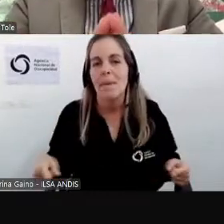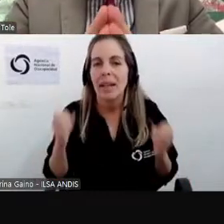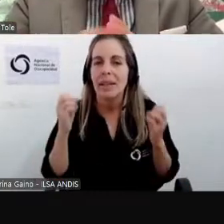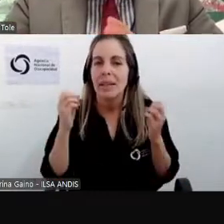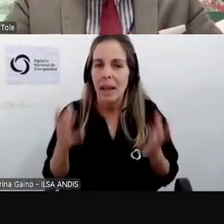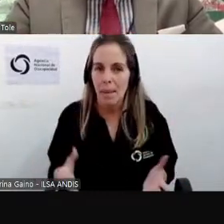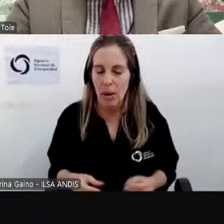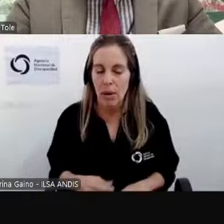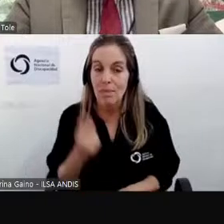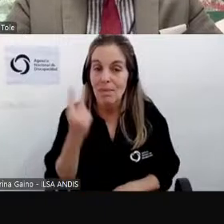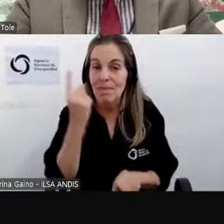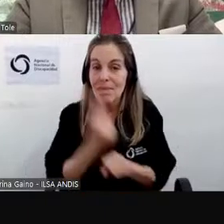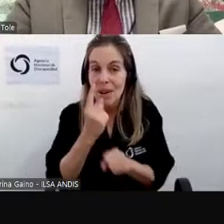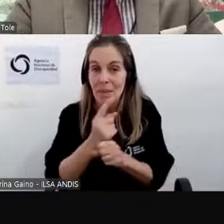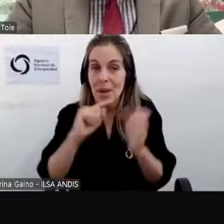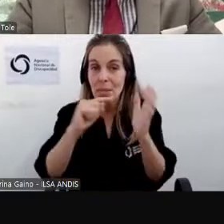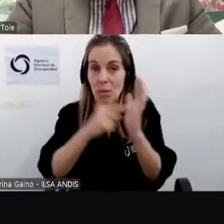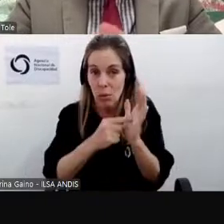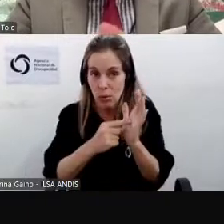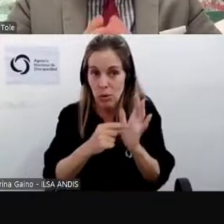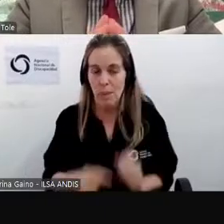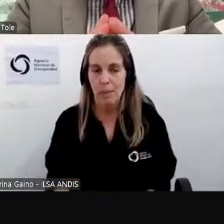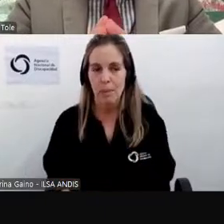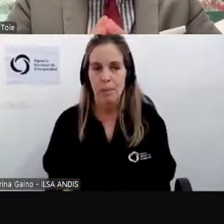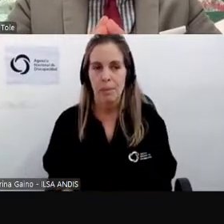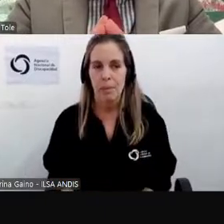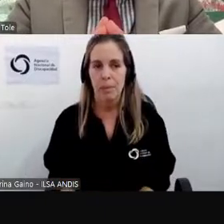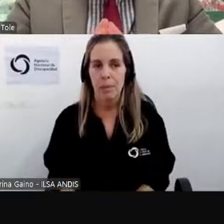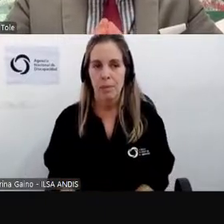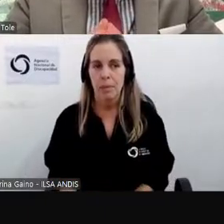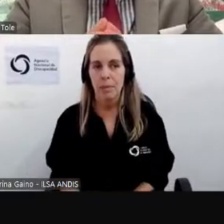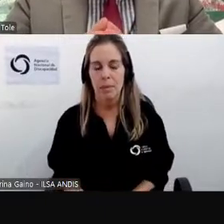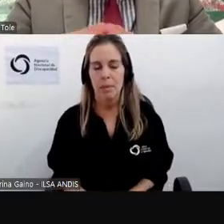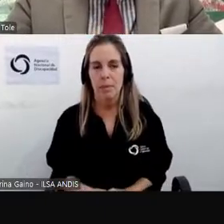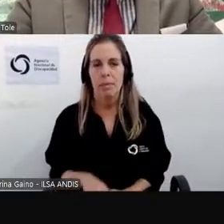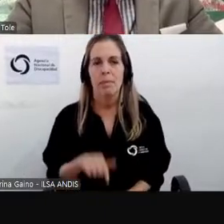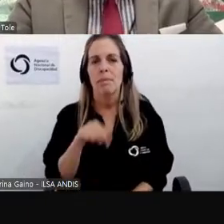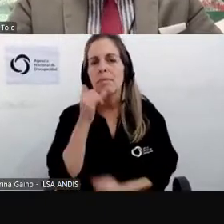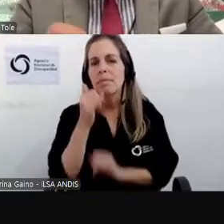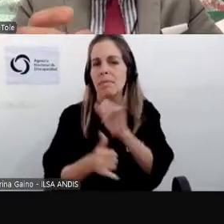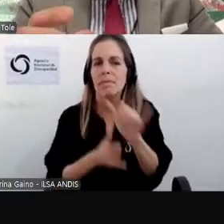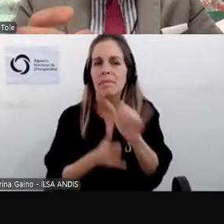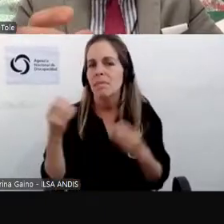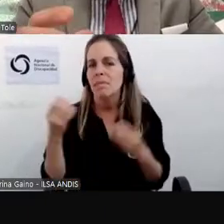for you to understand this tool. The first element